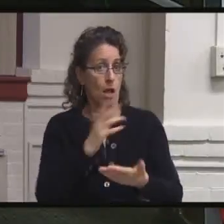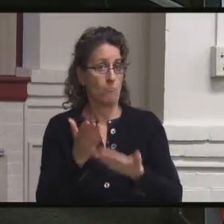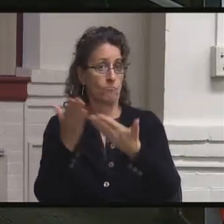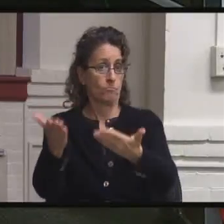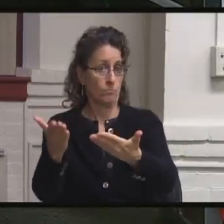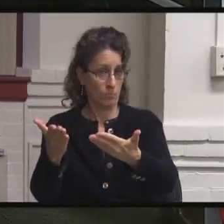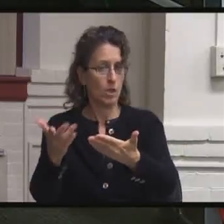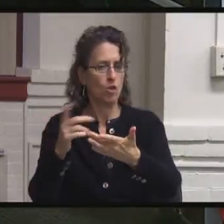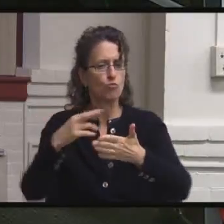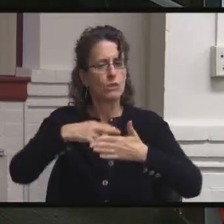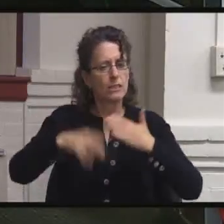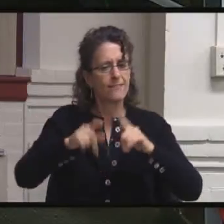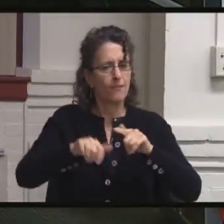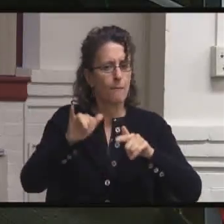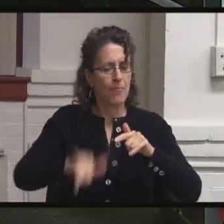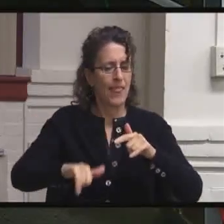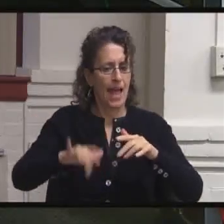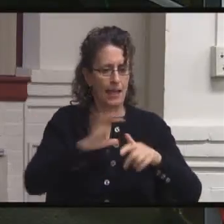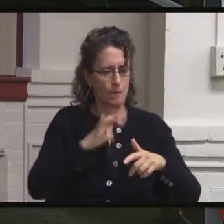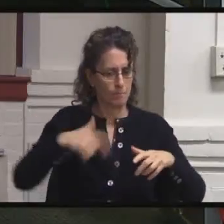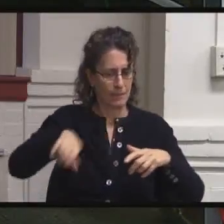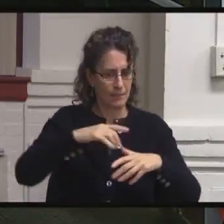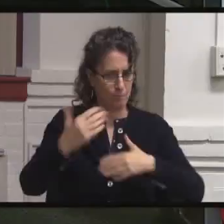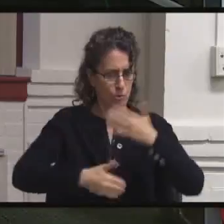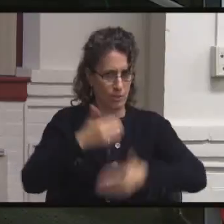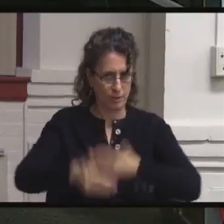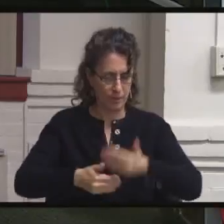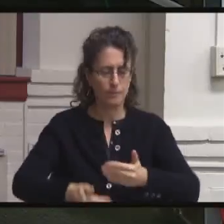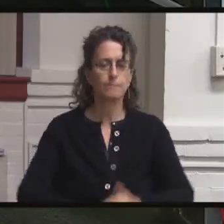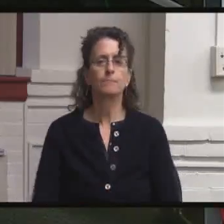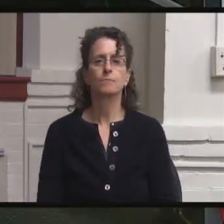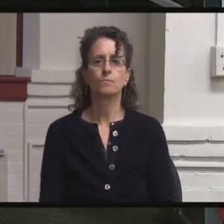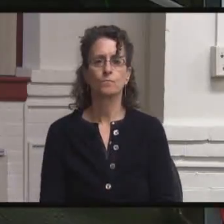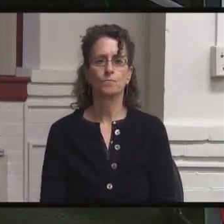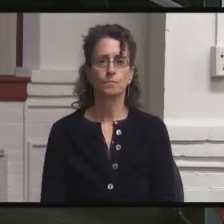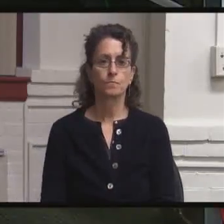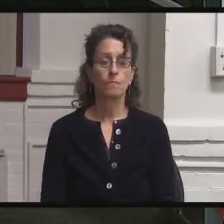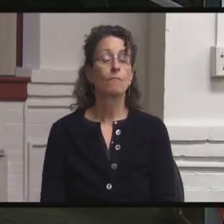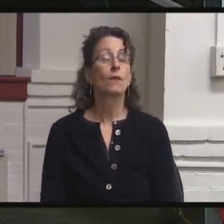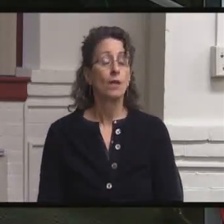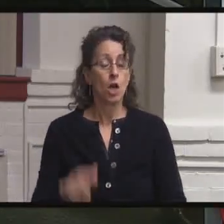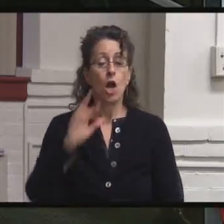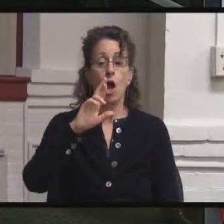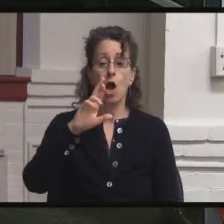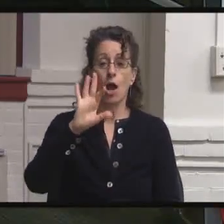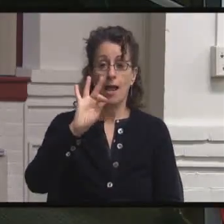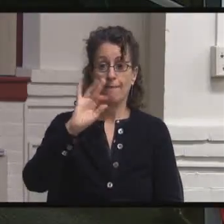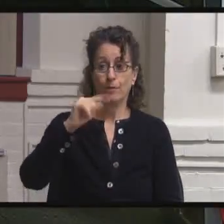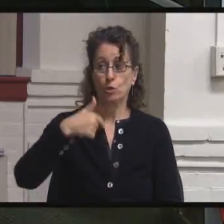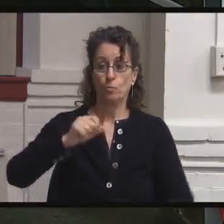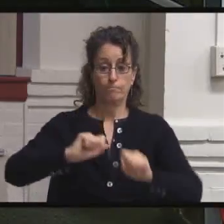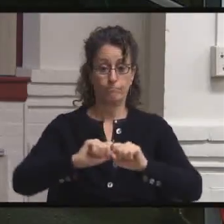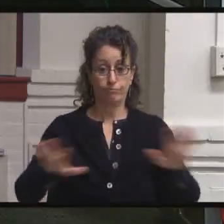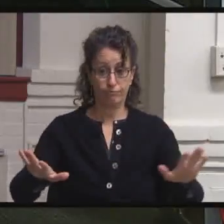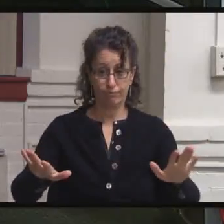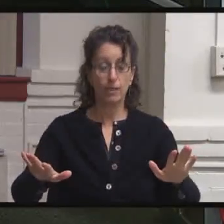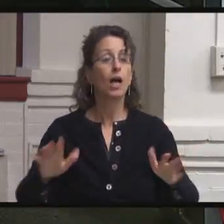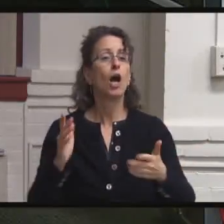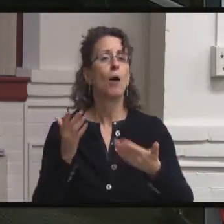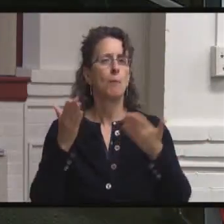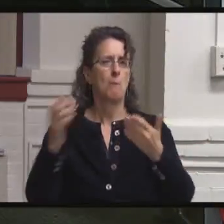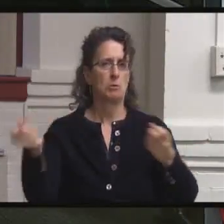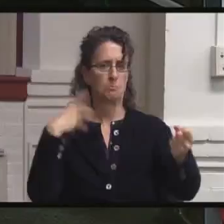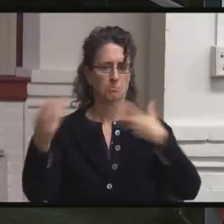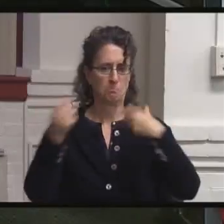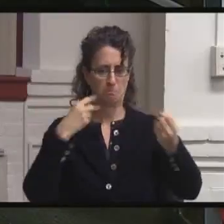evening. Each of the members of the committee scored the proposals that we received in response to